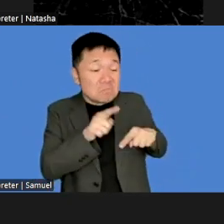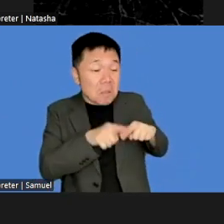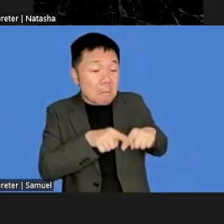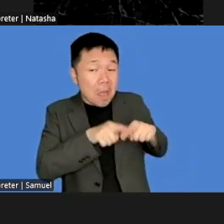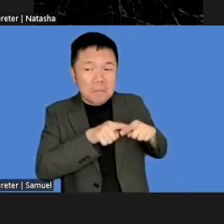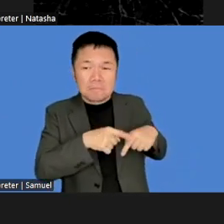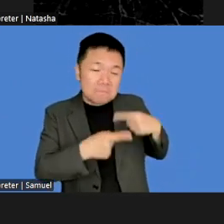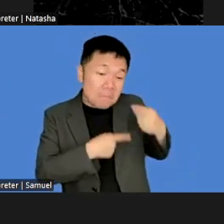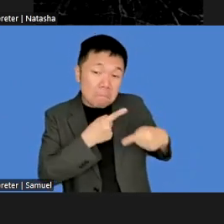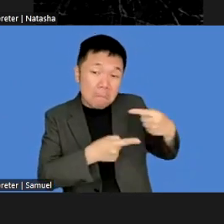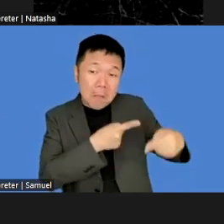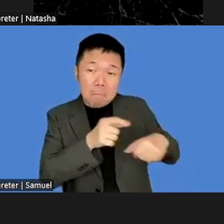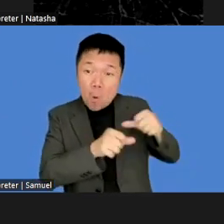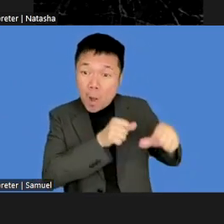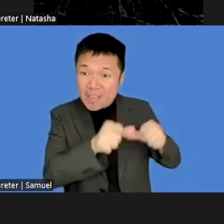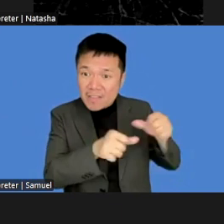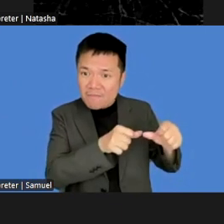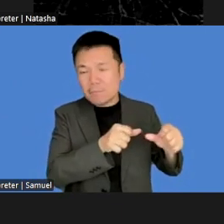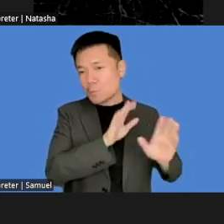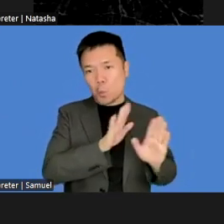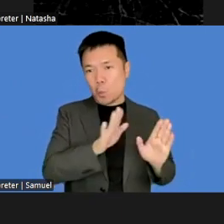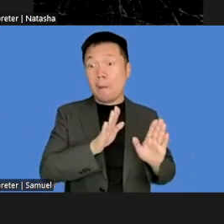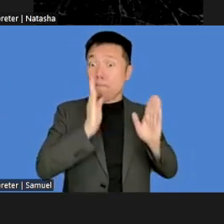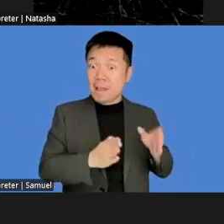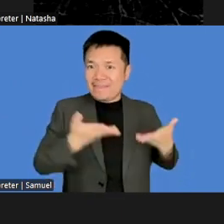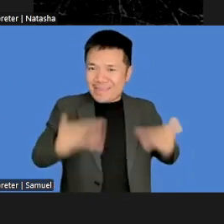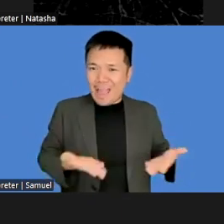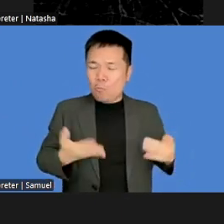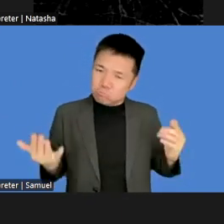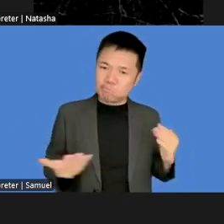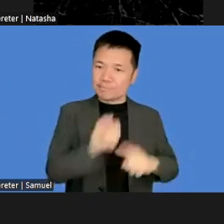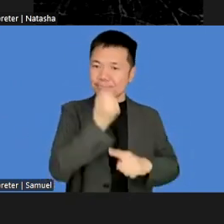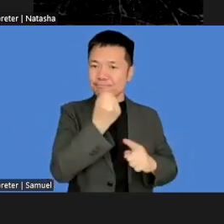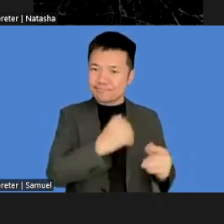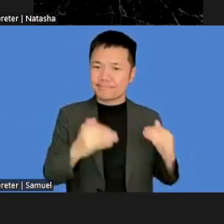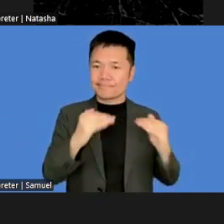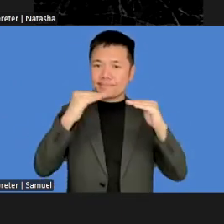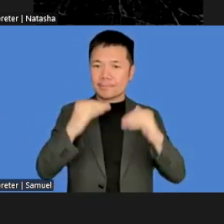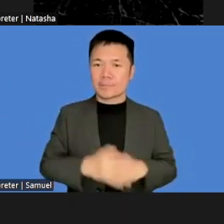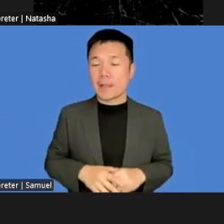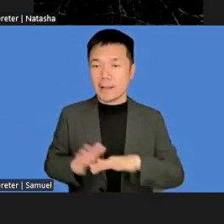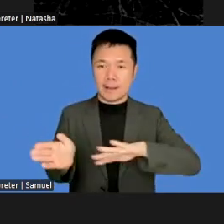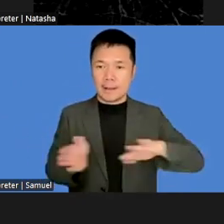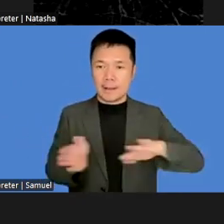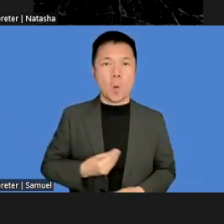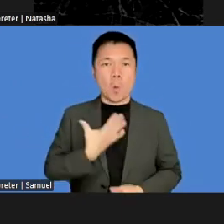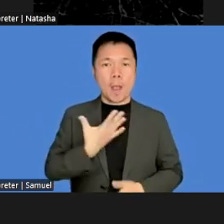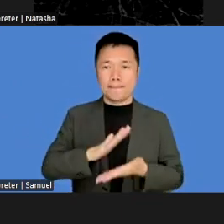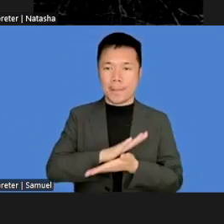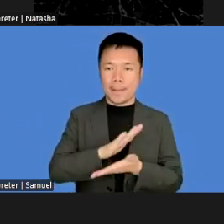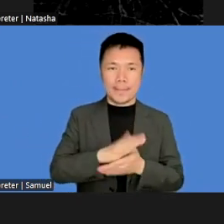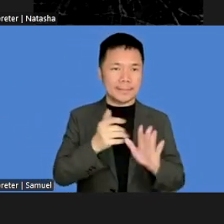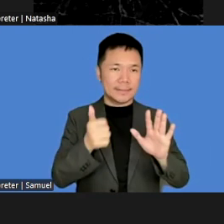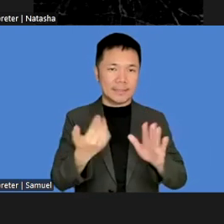Taken from all of that, also South Africa adopted the white paper 6 in 2001. It has